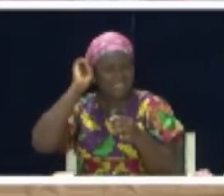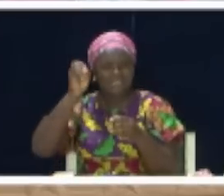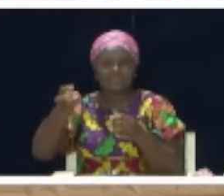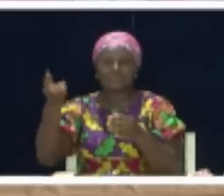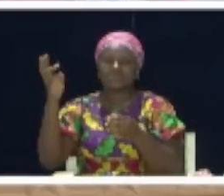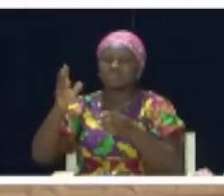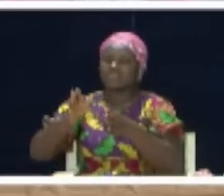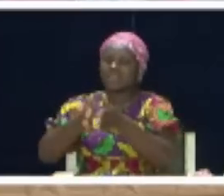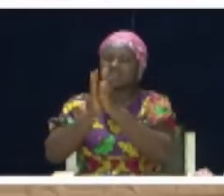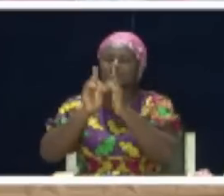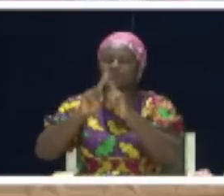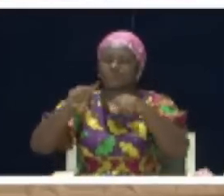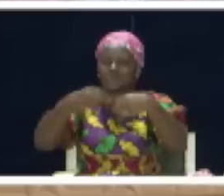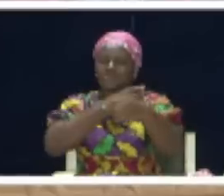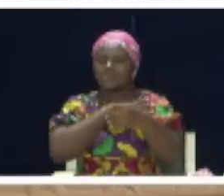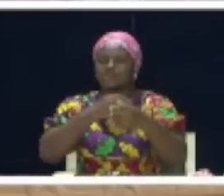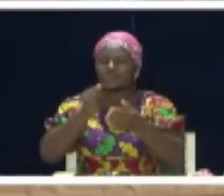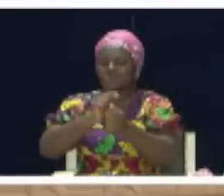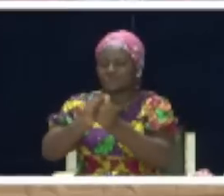one dirty river.